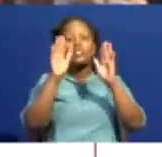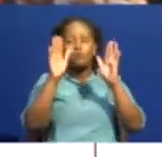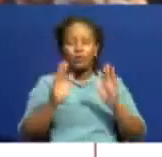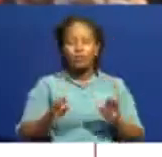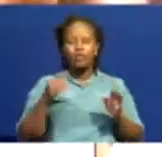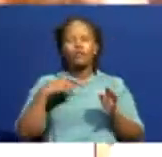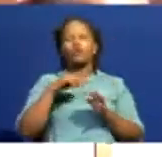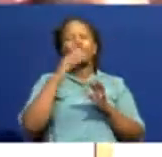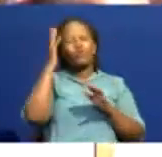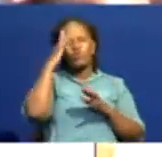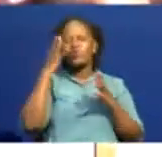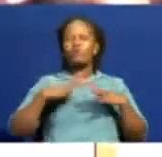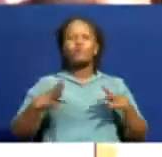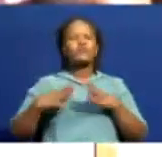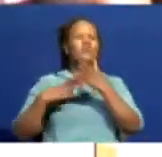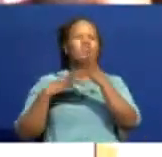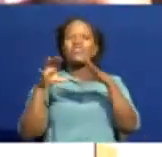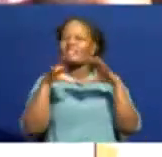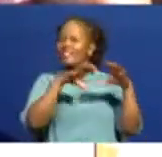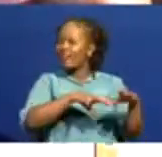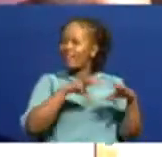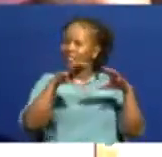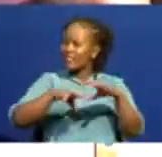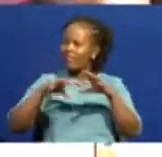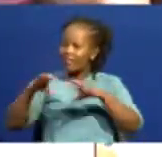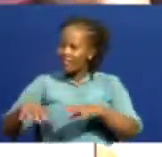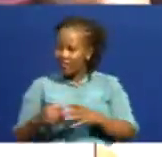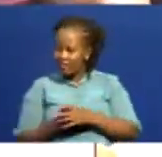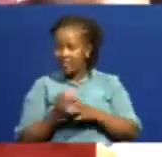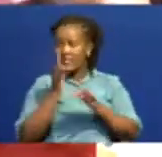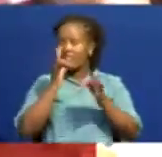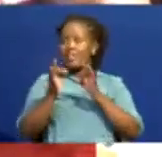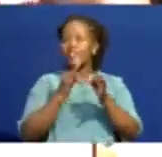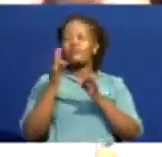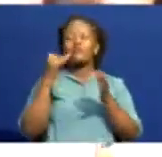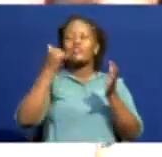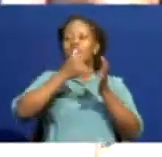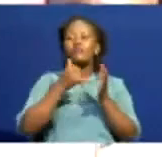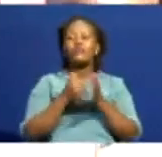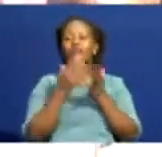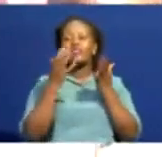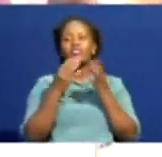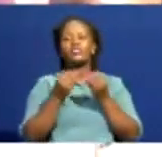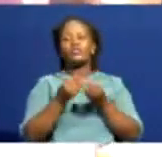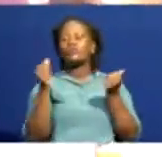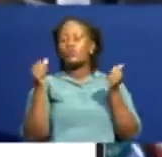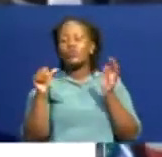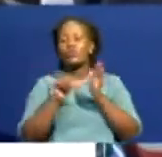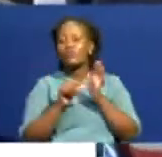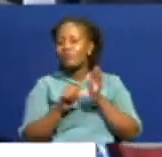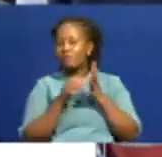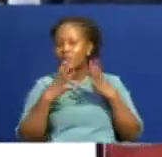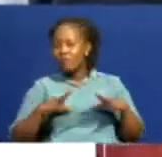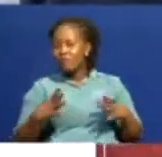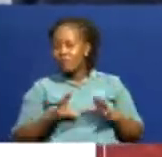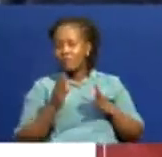situation. If it doesn't meet the expectations of the Kenyan people, atuta hata ilete kwa bunge.